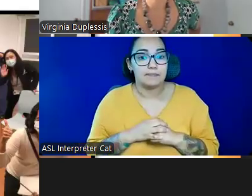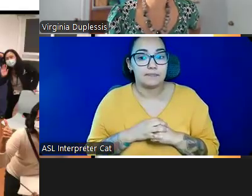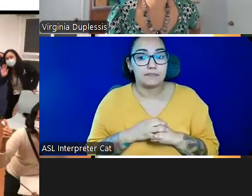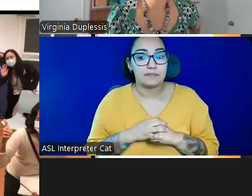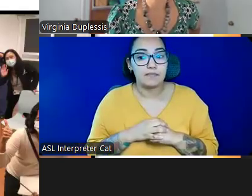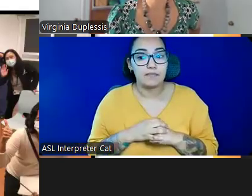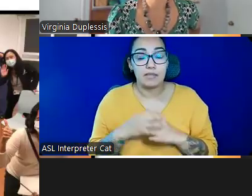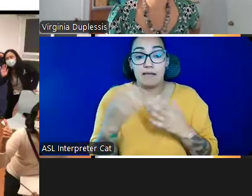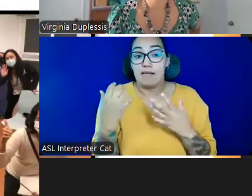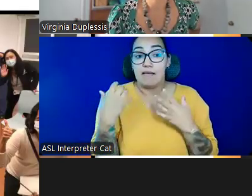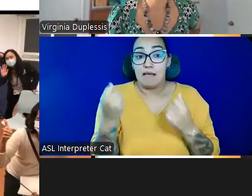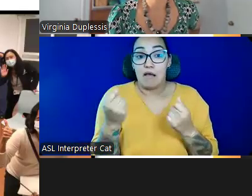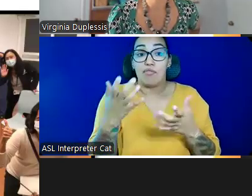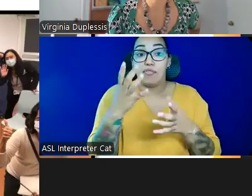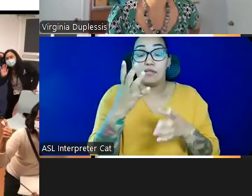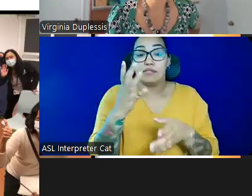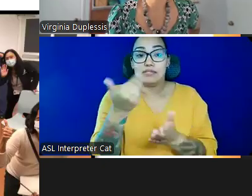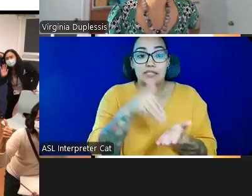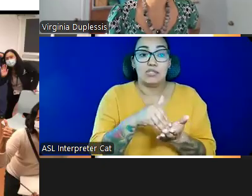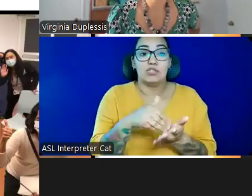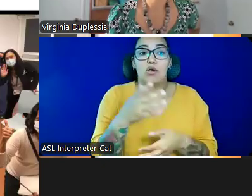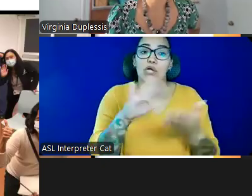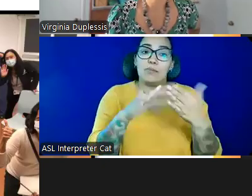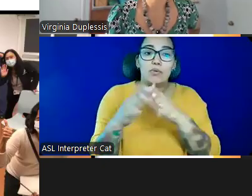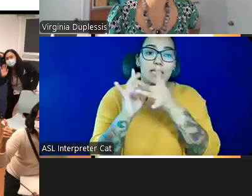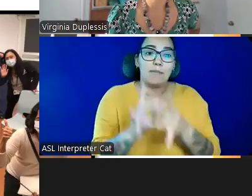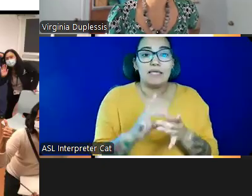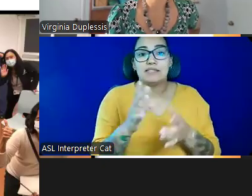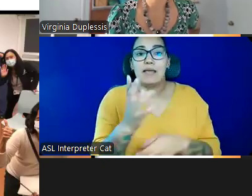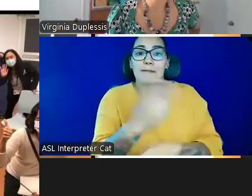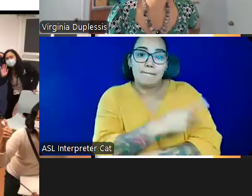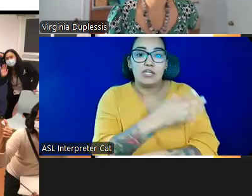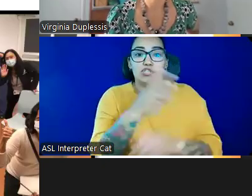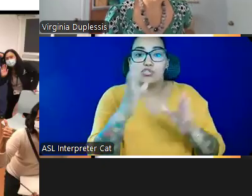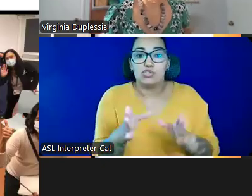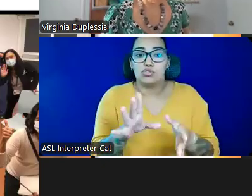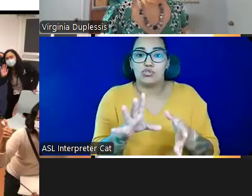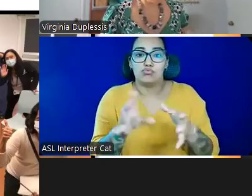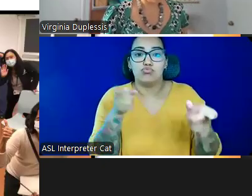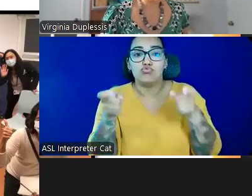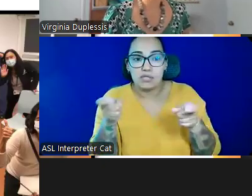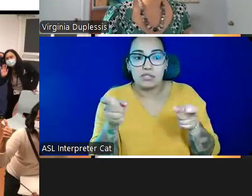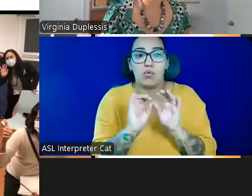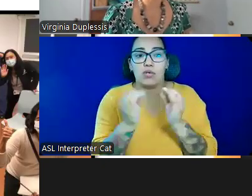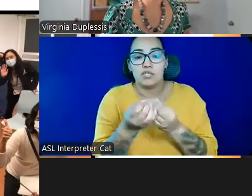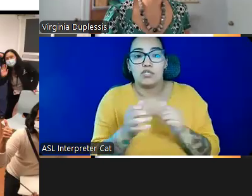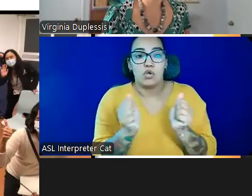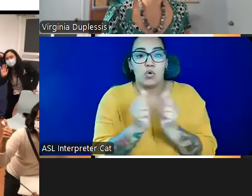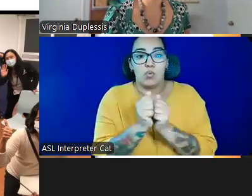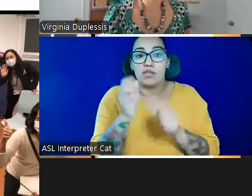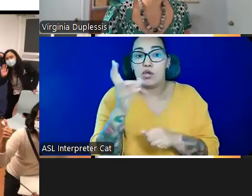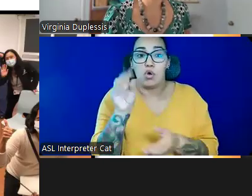Health centers are community-based and patient-directed organizations that deliver comprehensive, high-quality primary